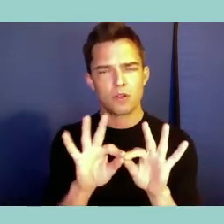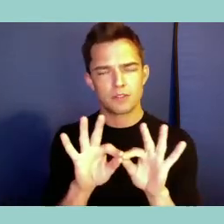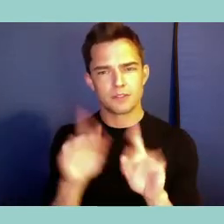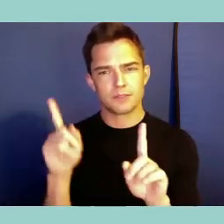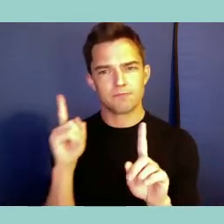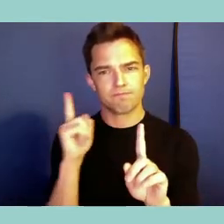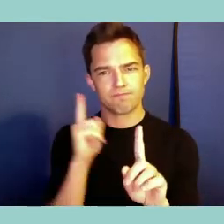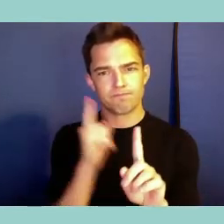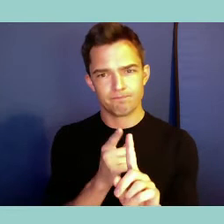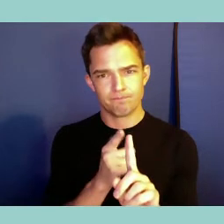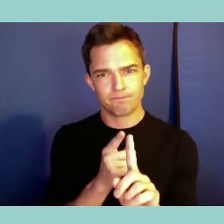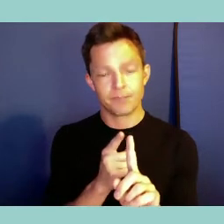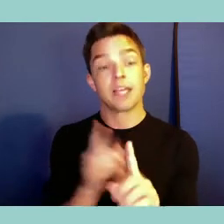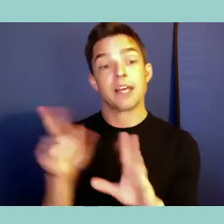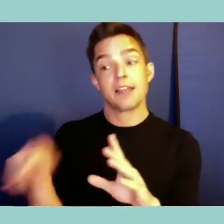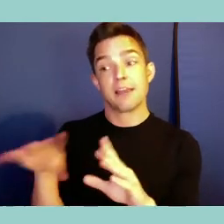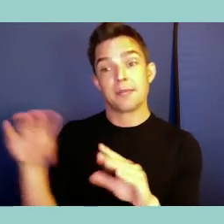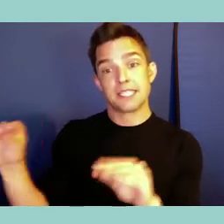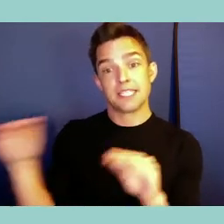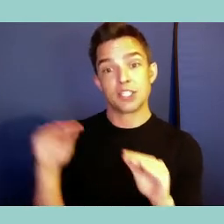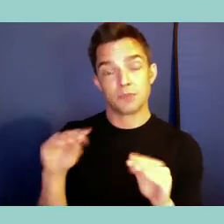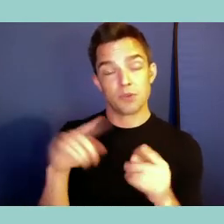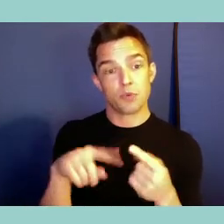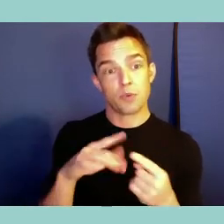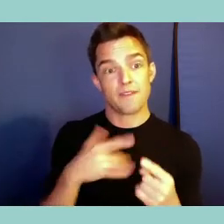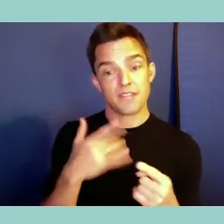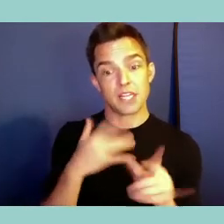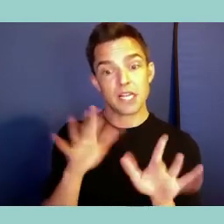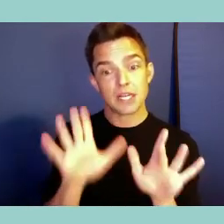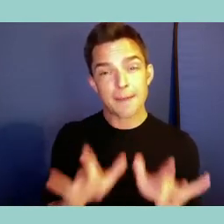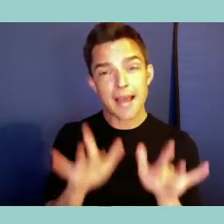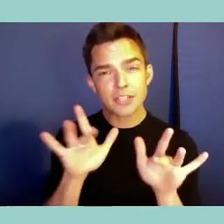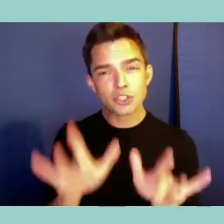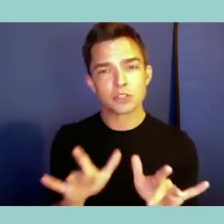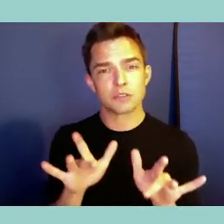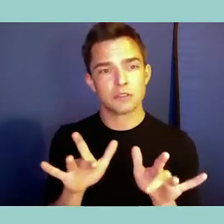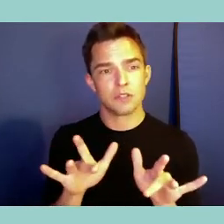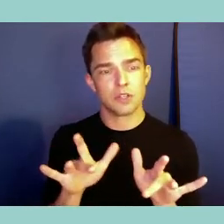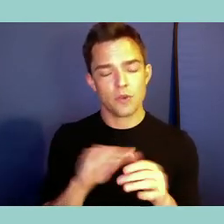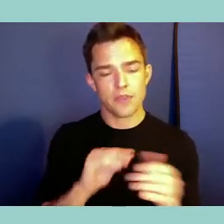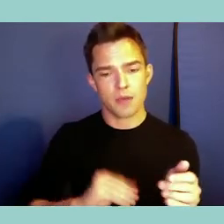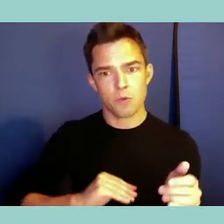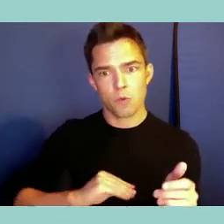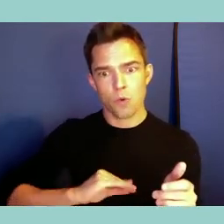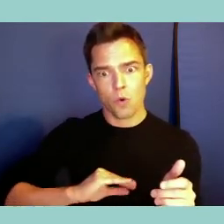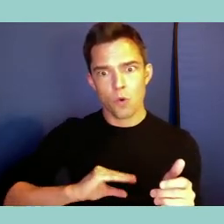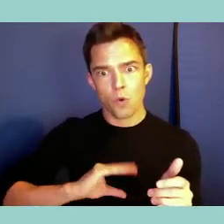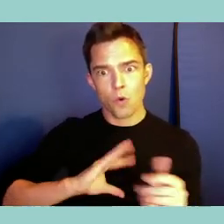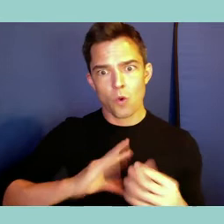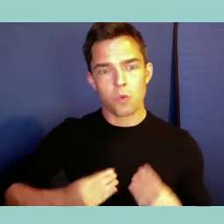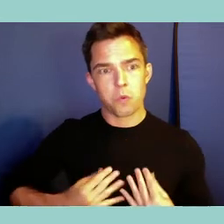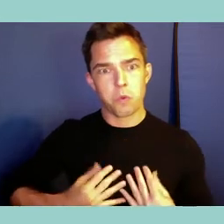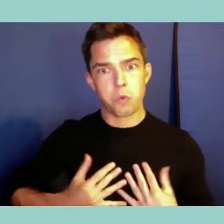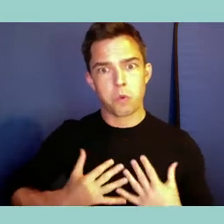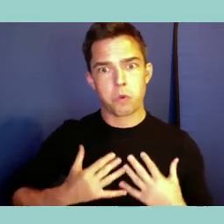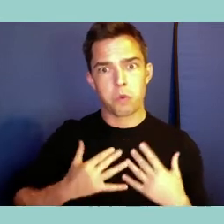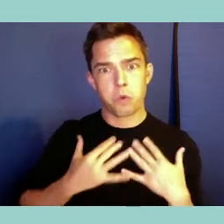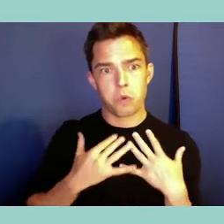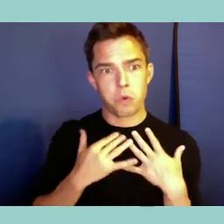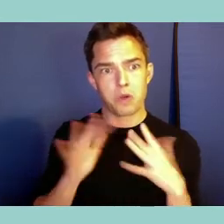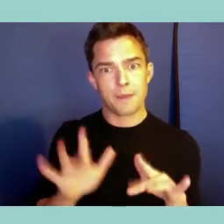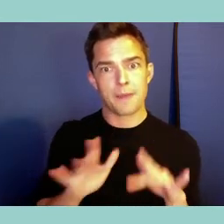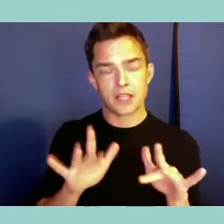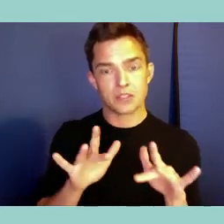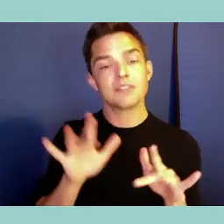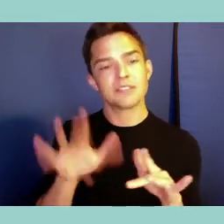really important. They've been teaching me that when we feel compassion, when that wells up in us, it's